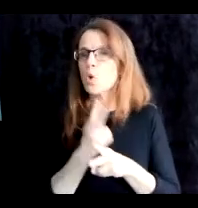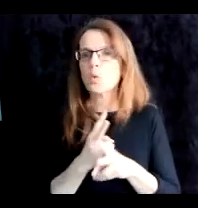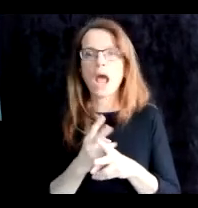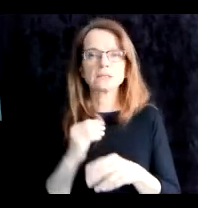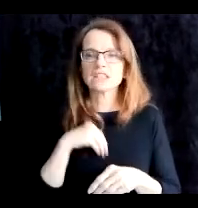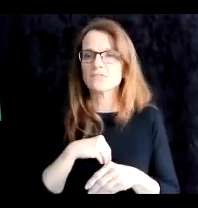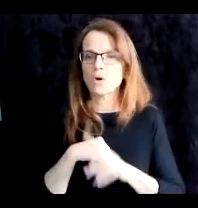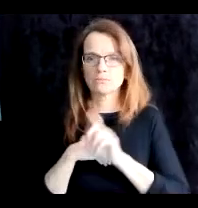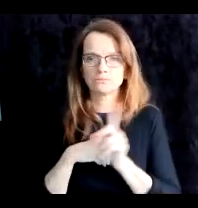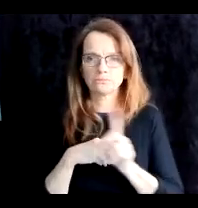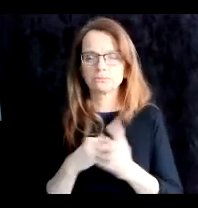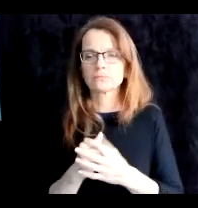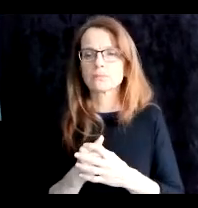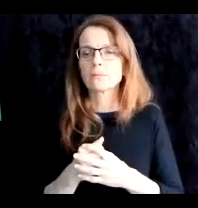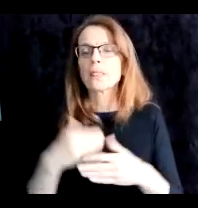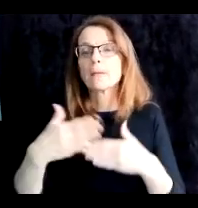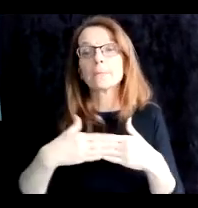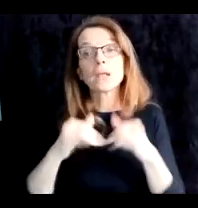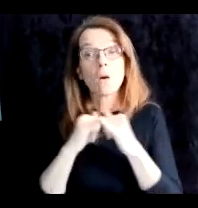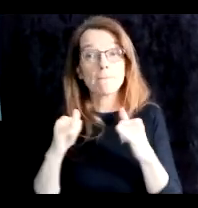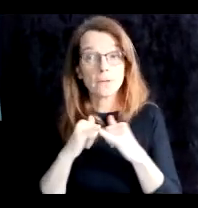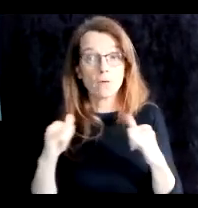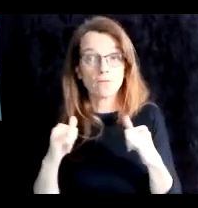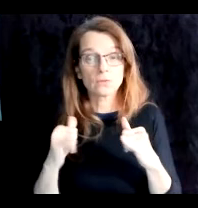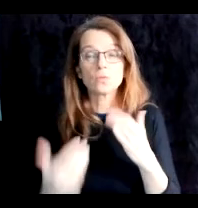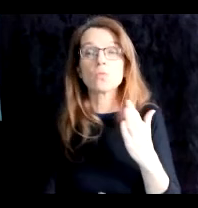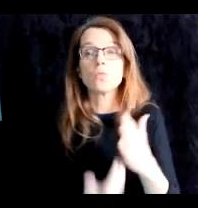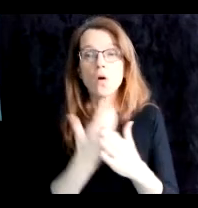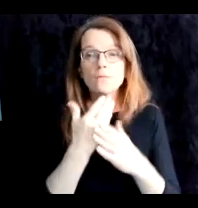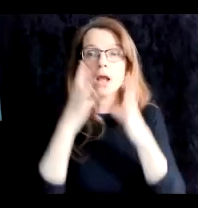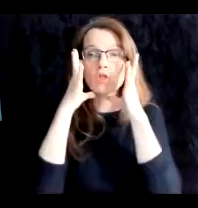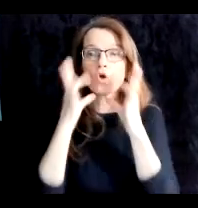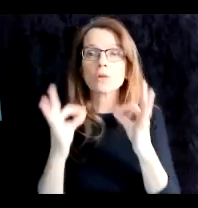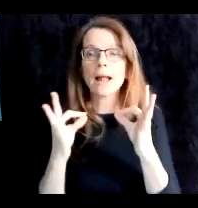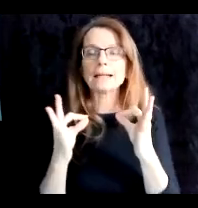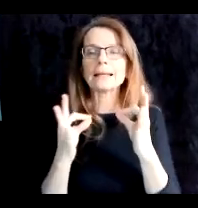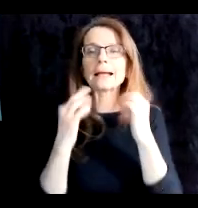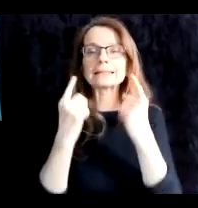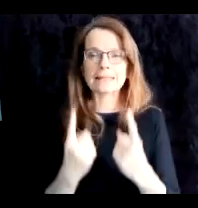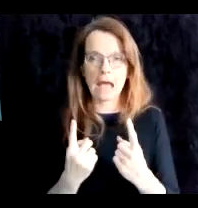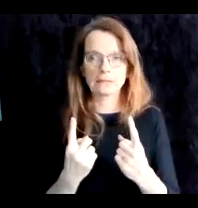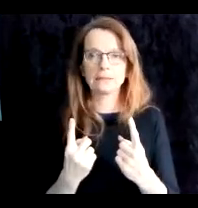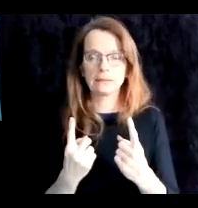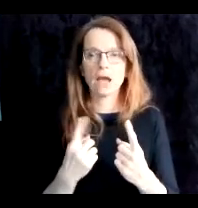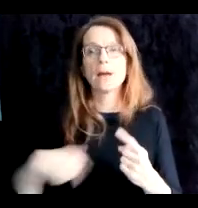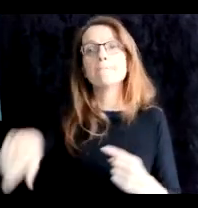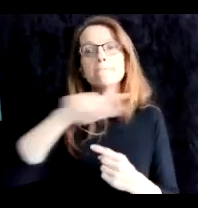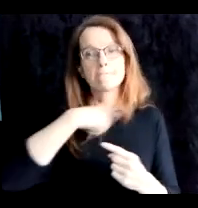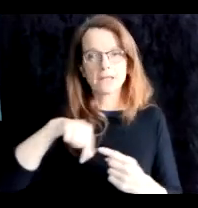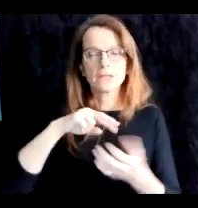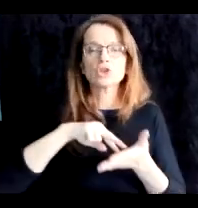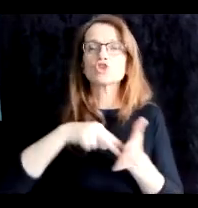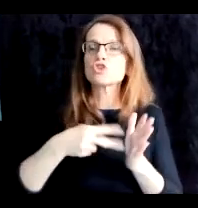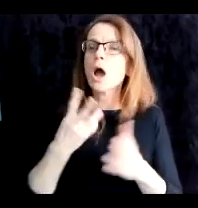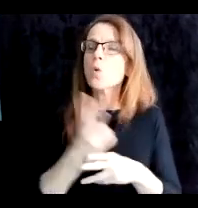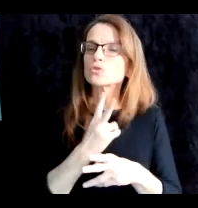as citizens, as experts, and individuals and specific groups of people, we have to say, we